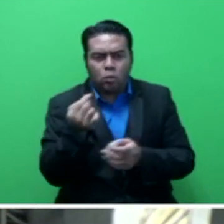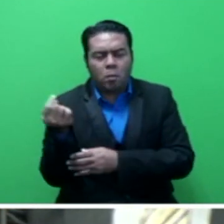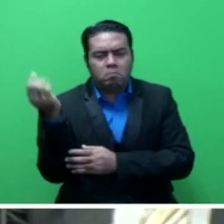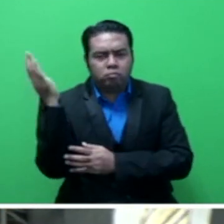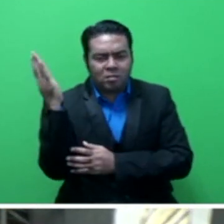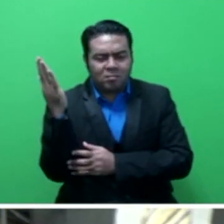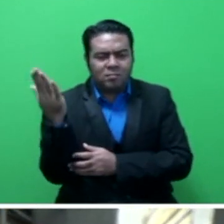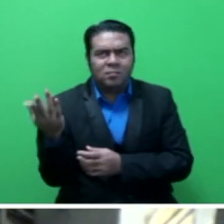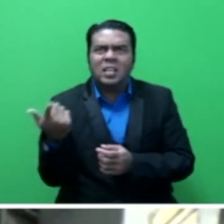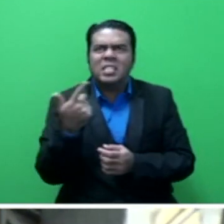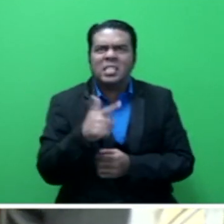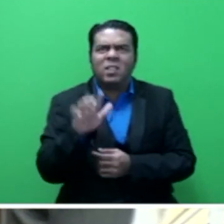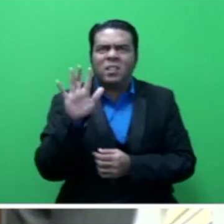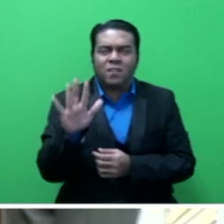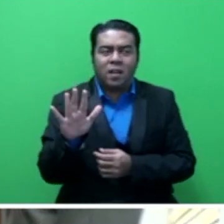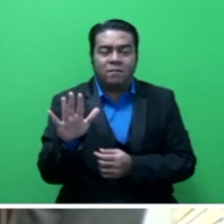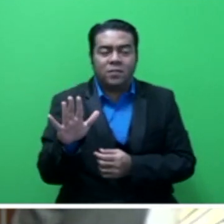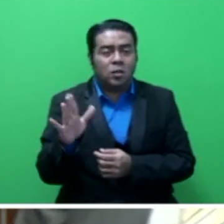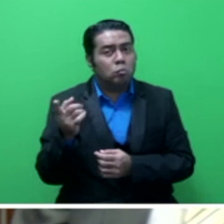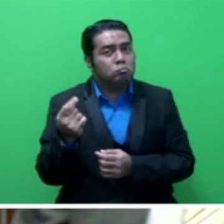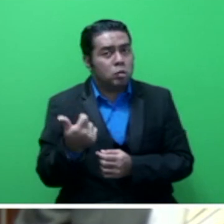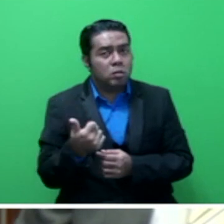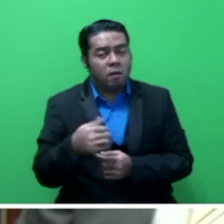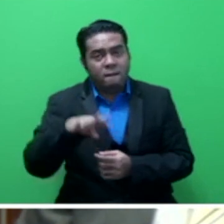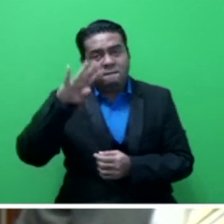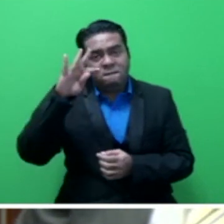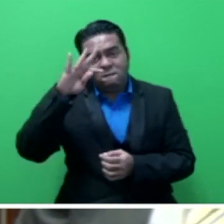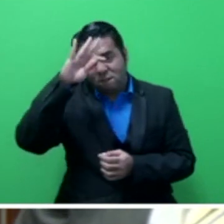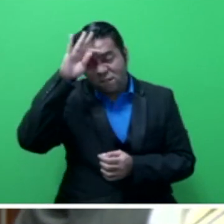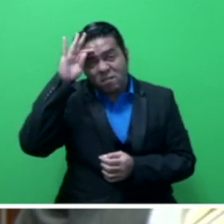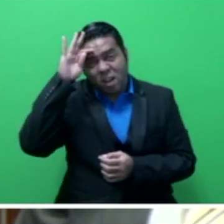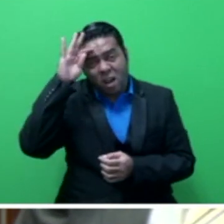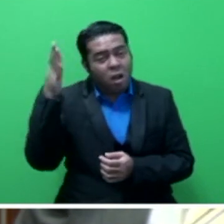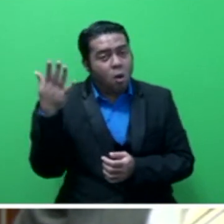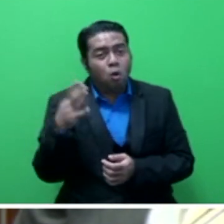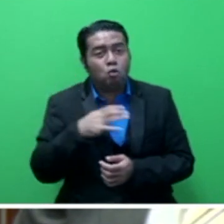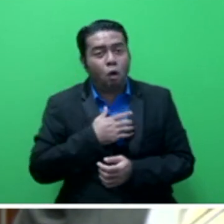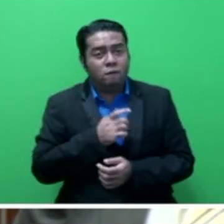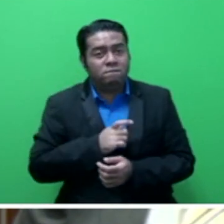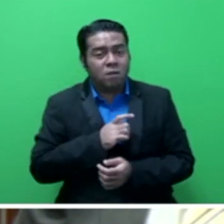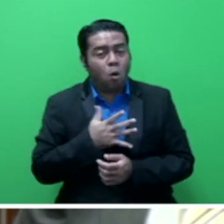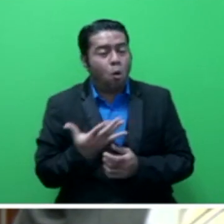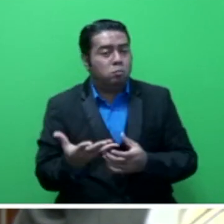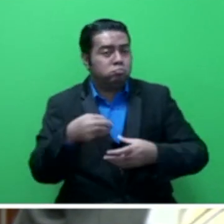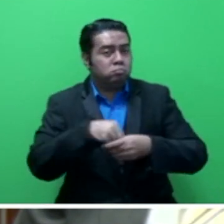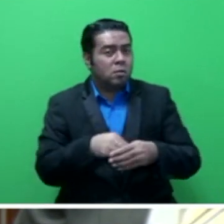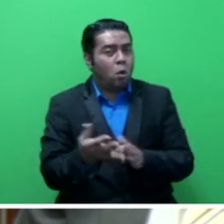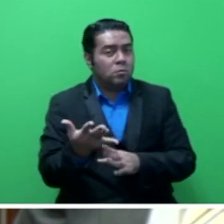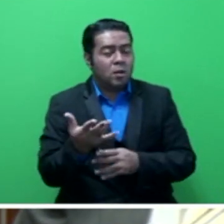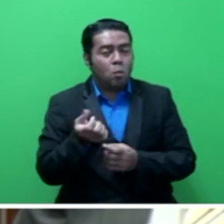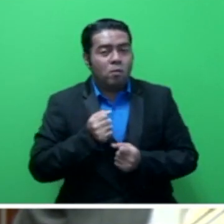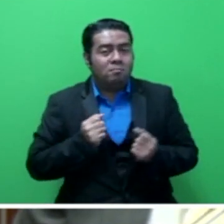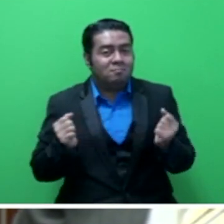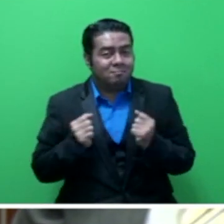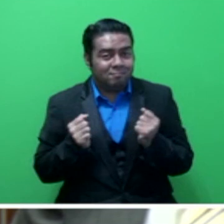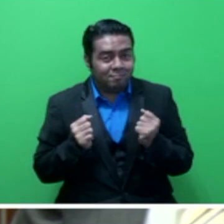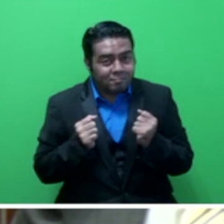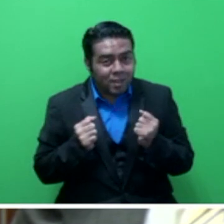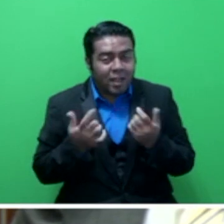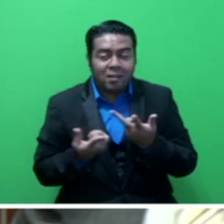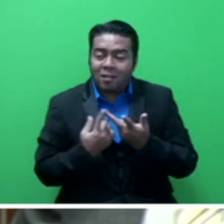of our 75 early warning sites with a proxy of fever, cough, or being admitted to hospital with pneumonia or admitted